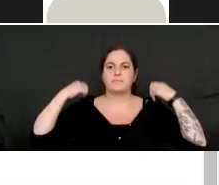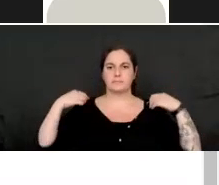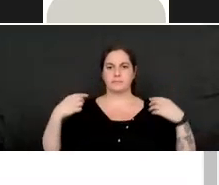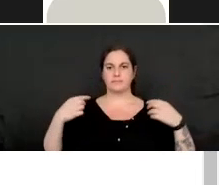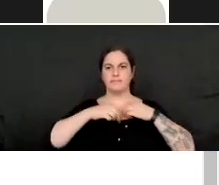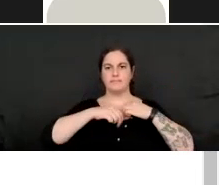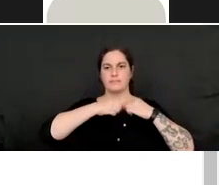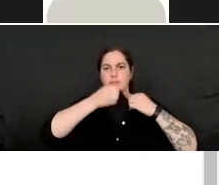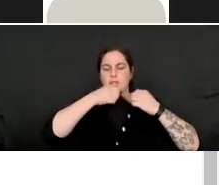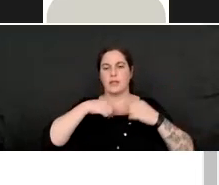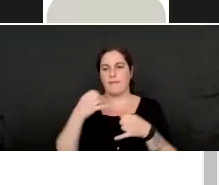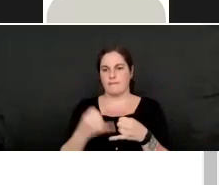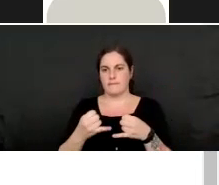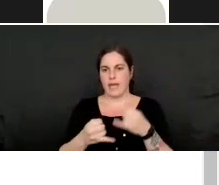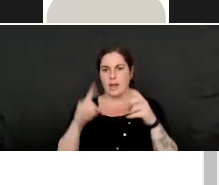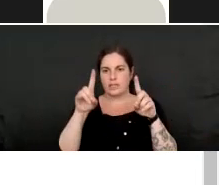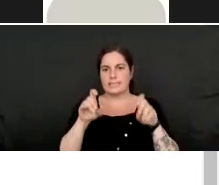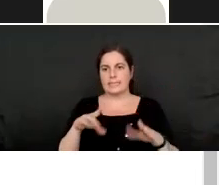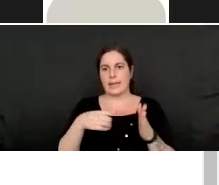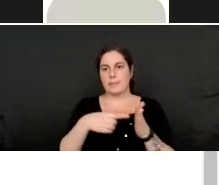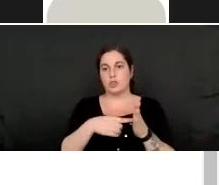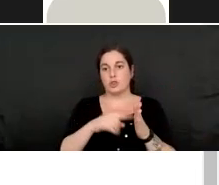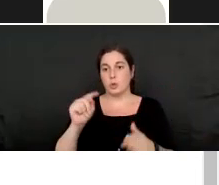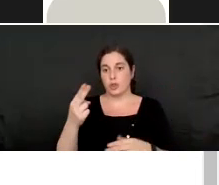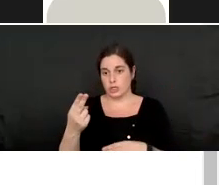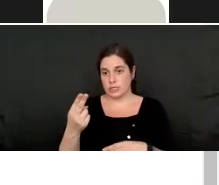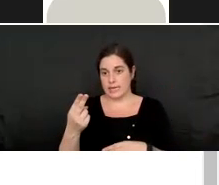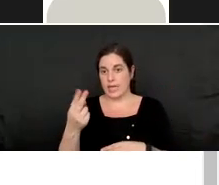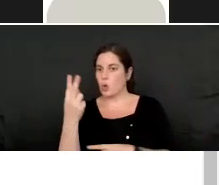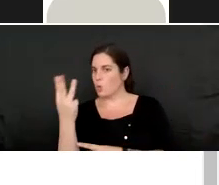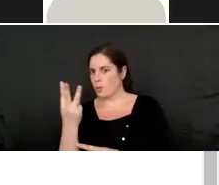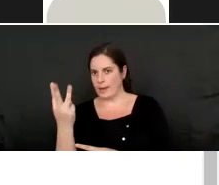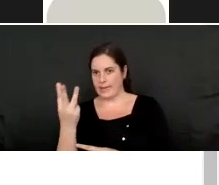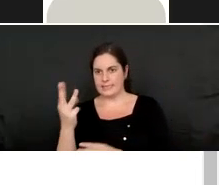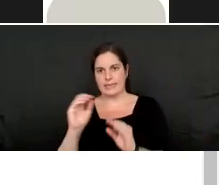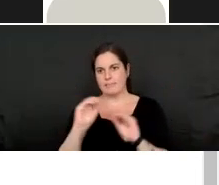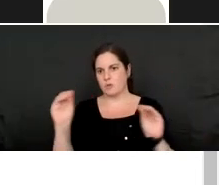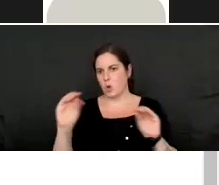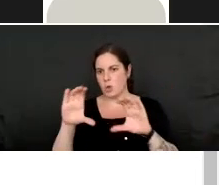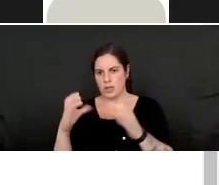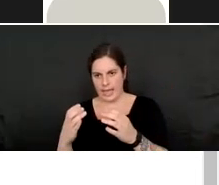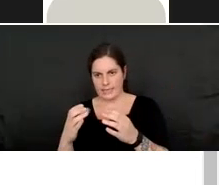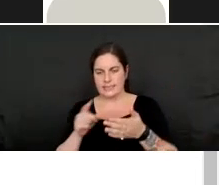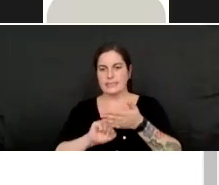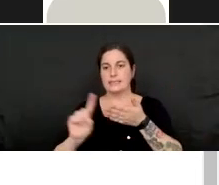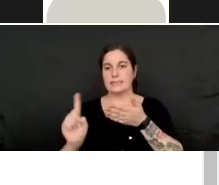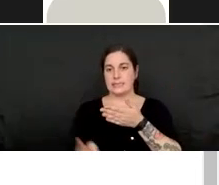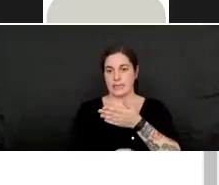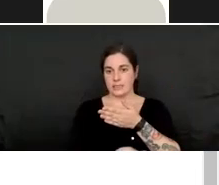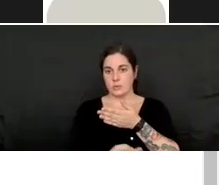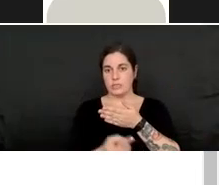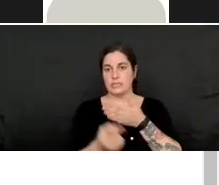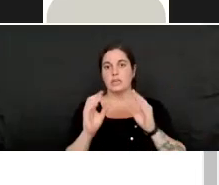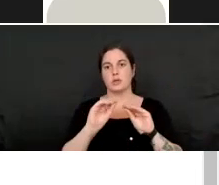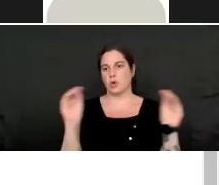Thursday. We do not have to meet on Wednesday, and we do not have any classes next week. If you